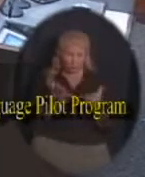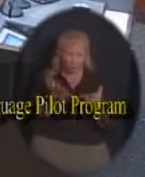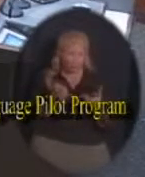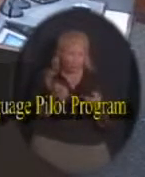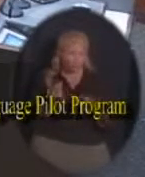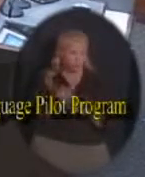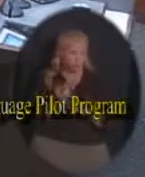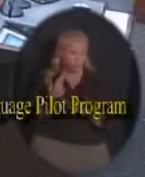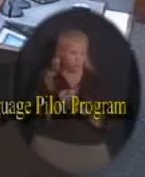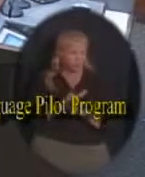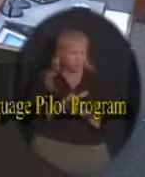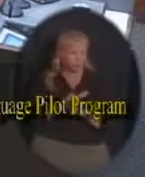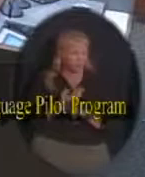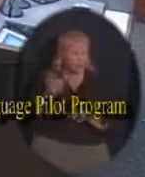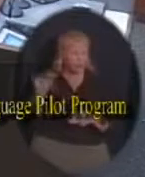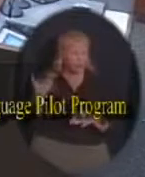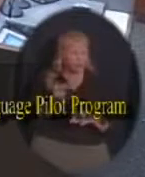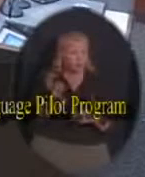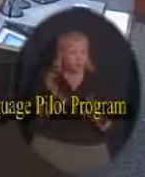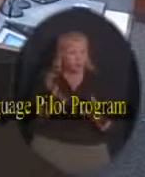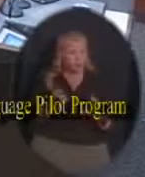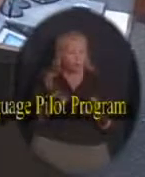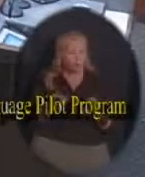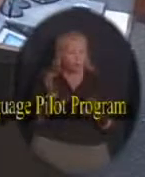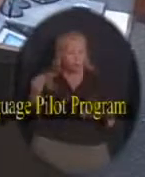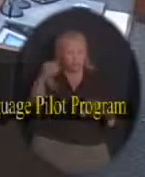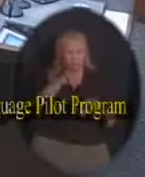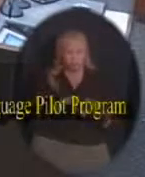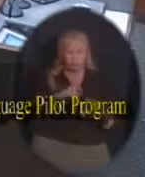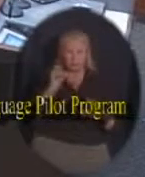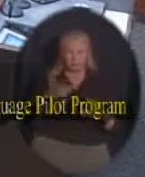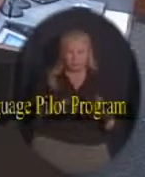we develop a defined exit strategy in the event that becomes required.